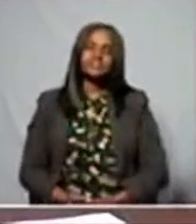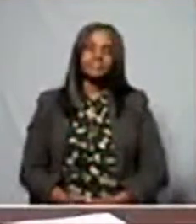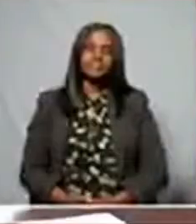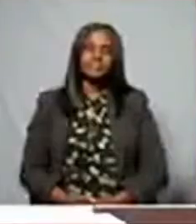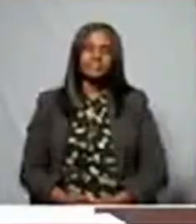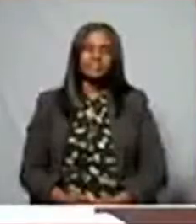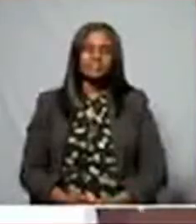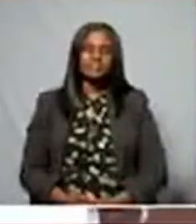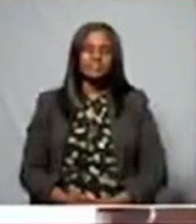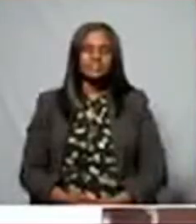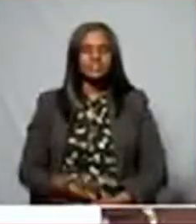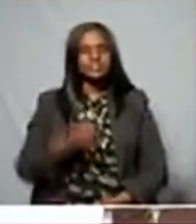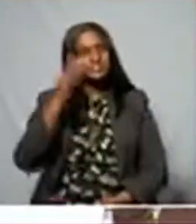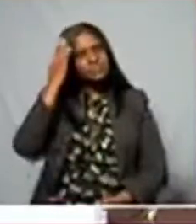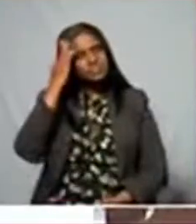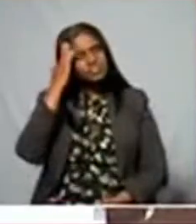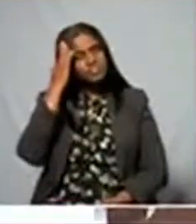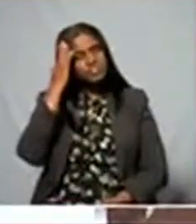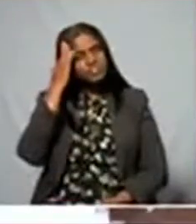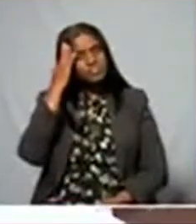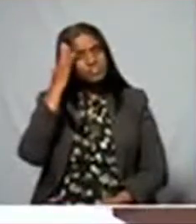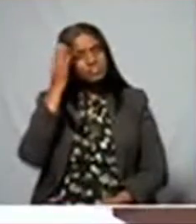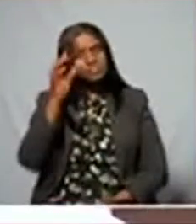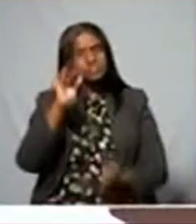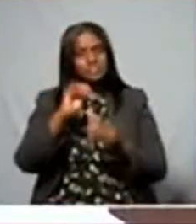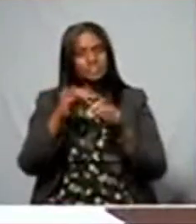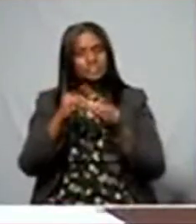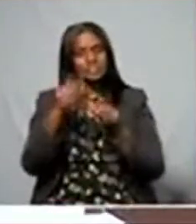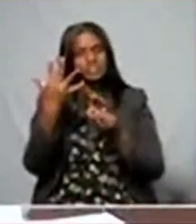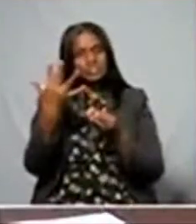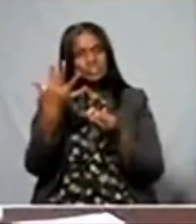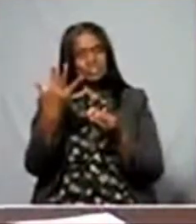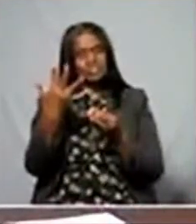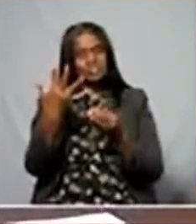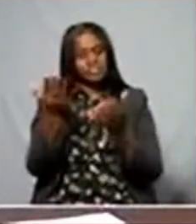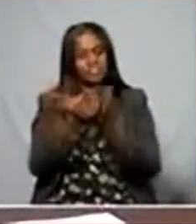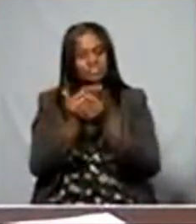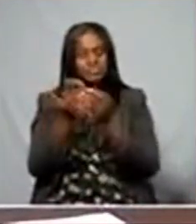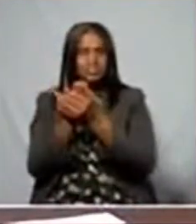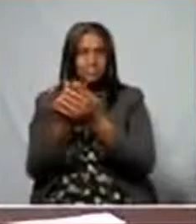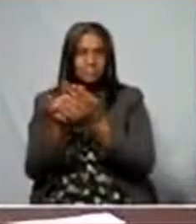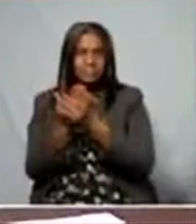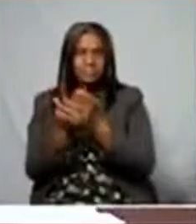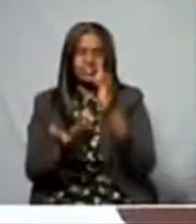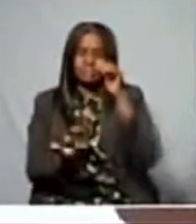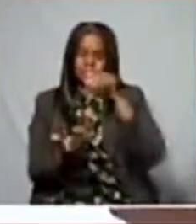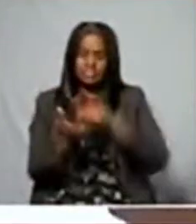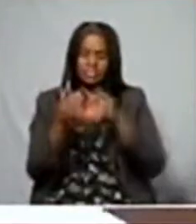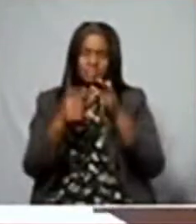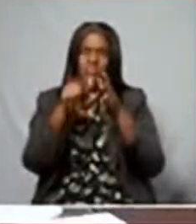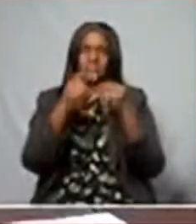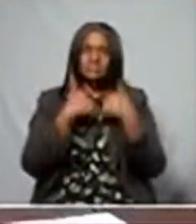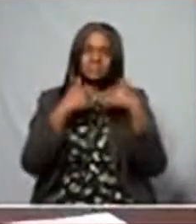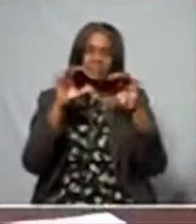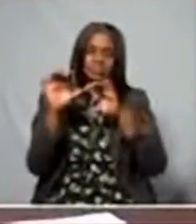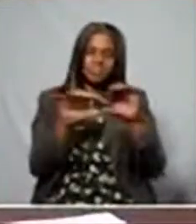However, we are mindful that on annex number 5, under your annexes, again, what we have done